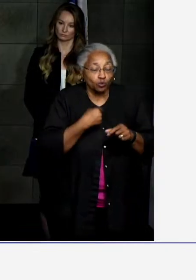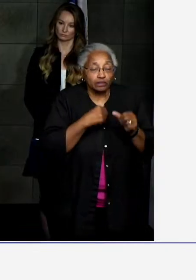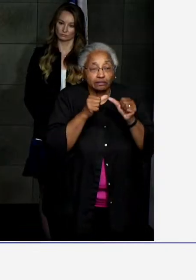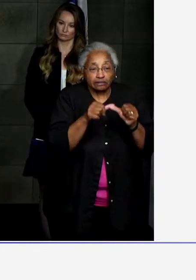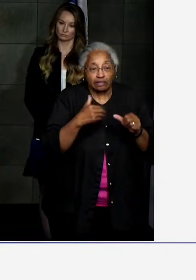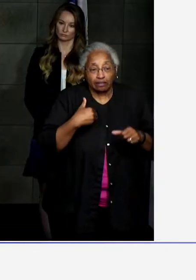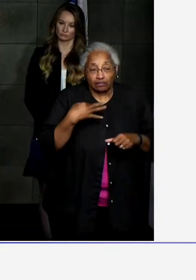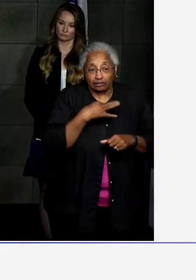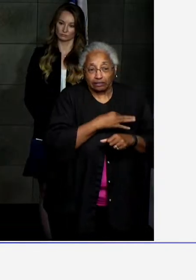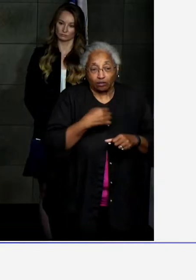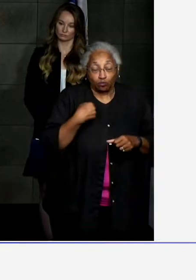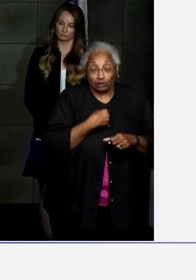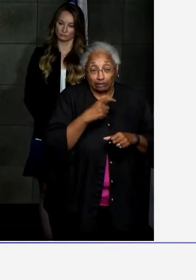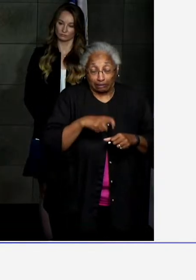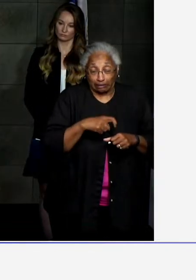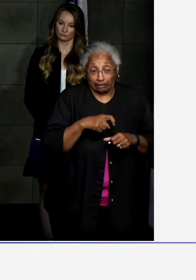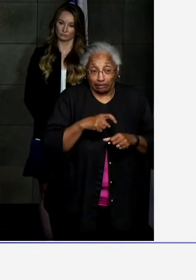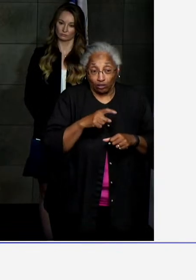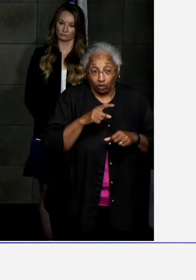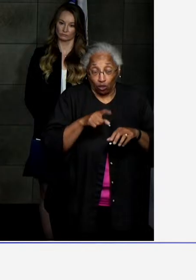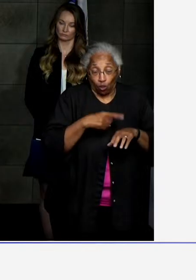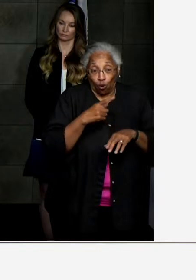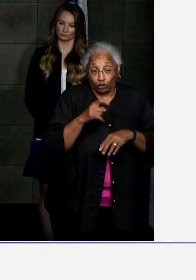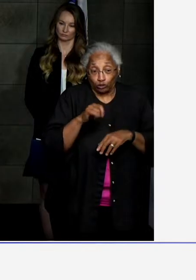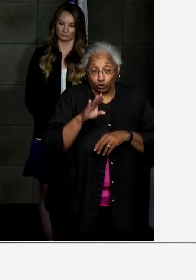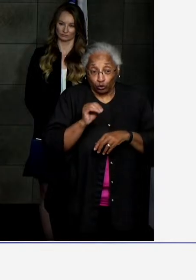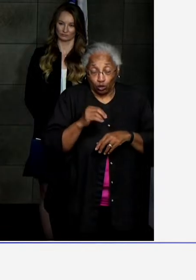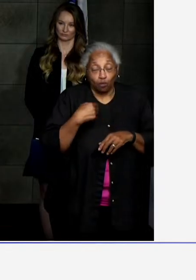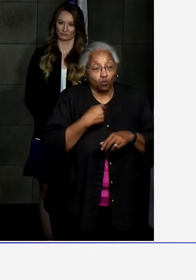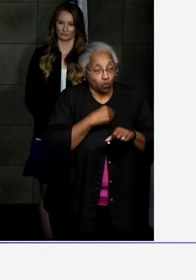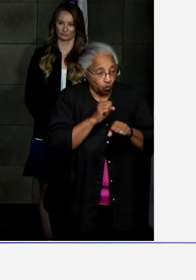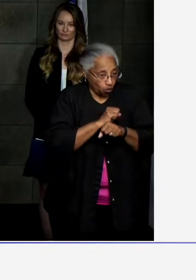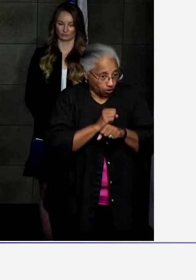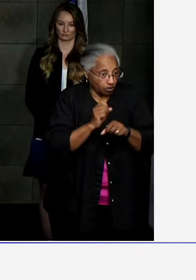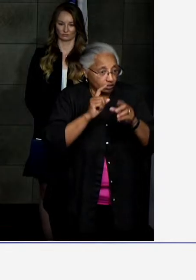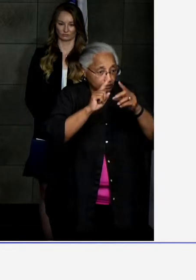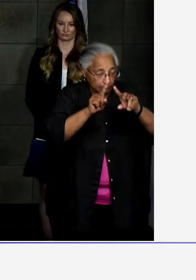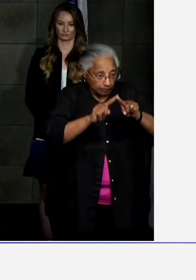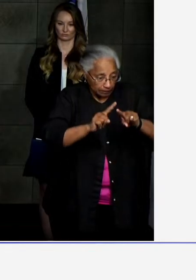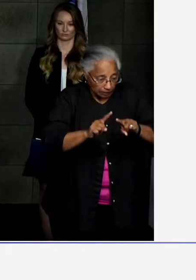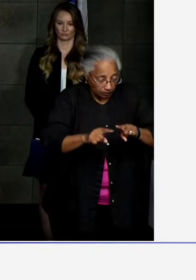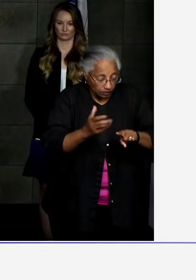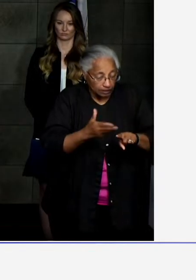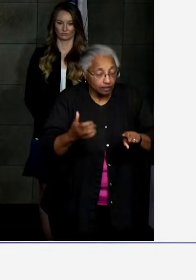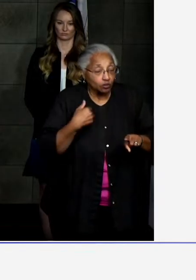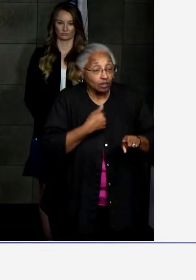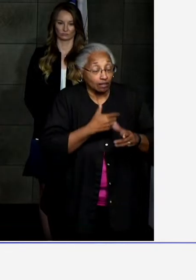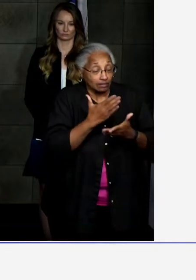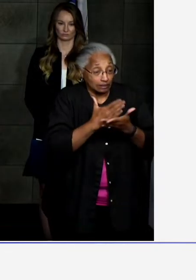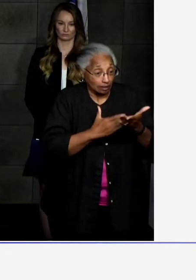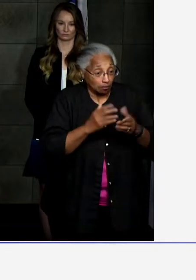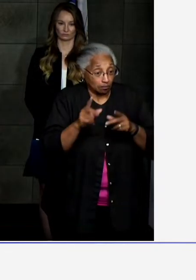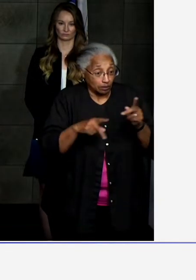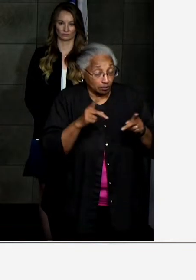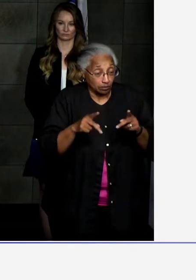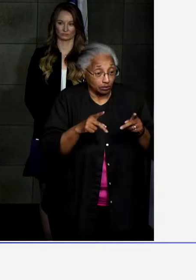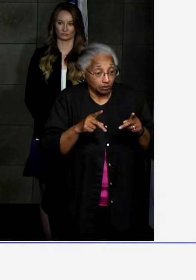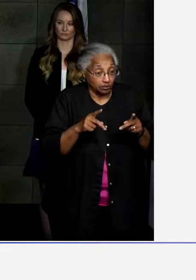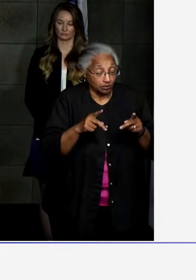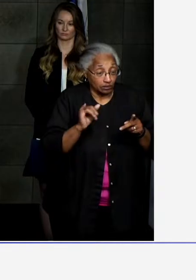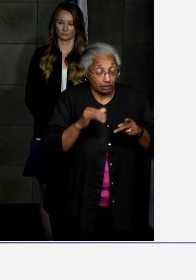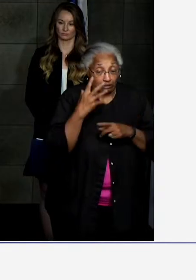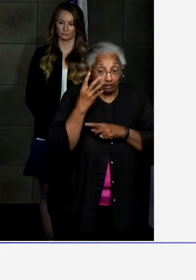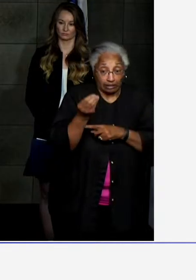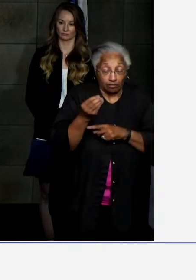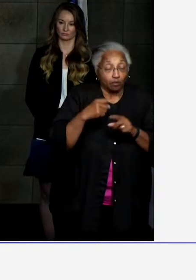the staffing that we need long-term. So just appreciate that support. We're working on some things. And, you know, we had some folks go, and, you know,